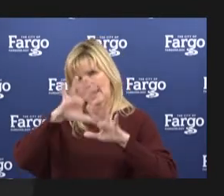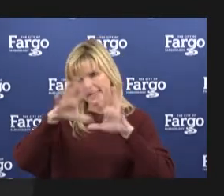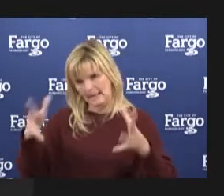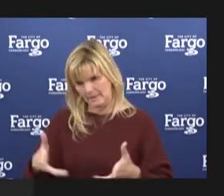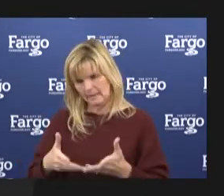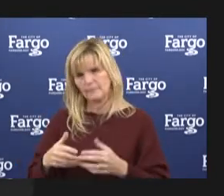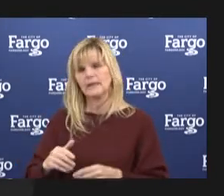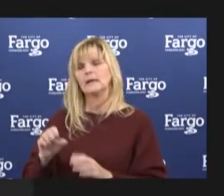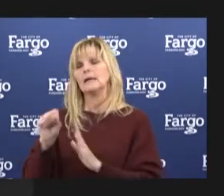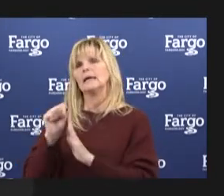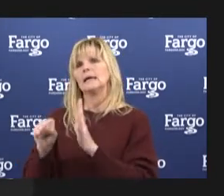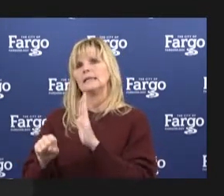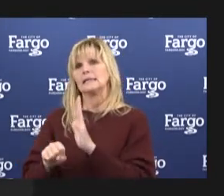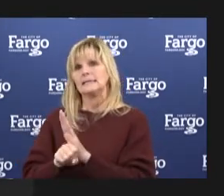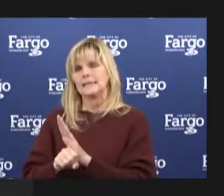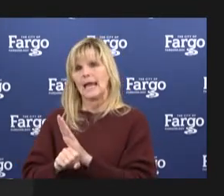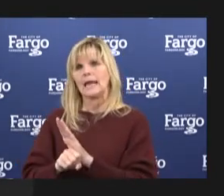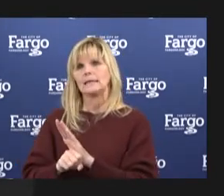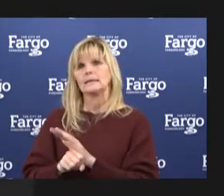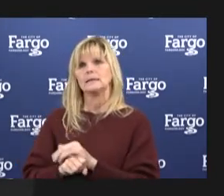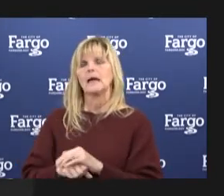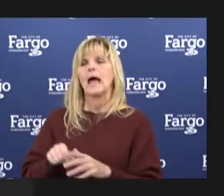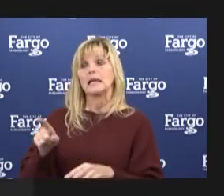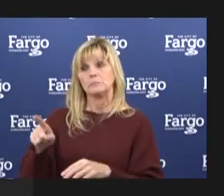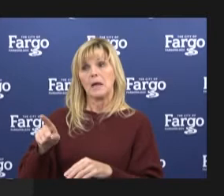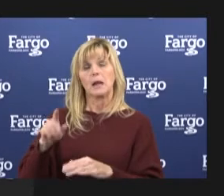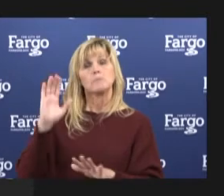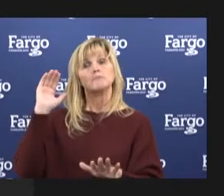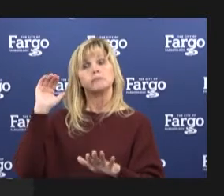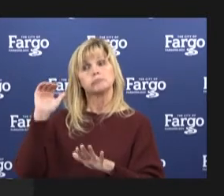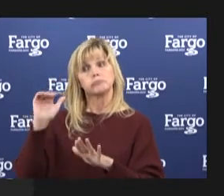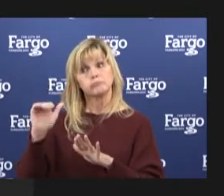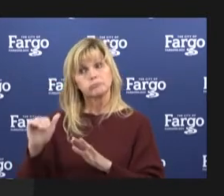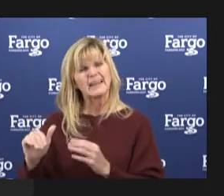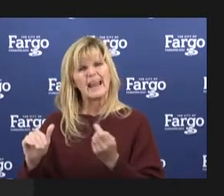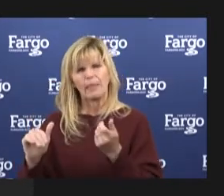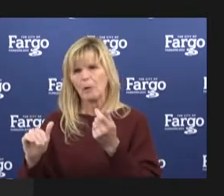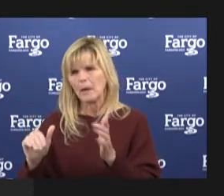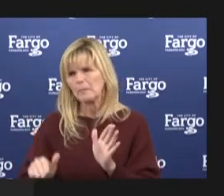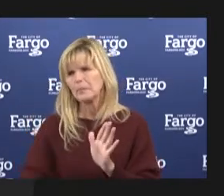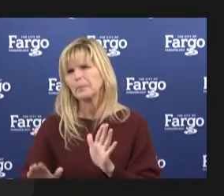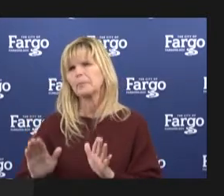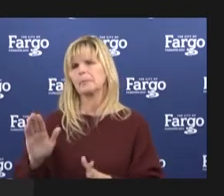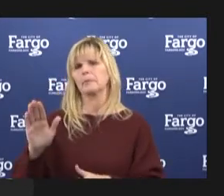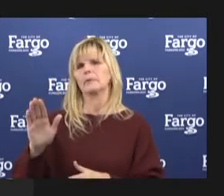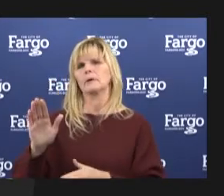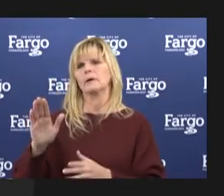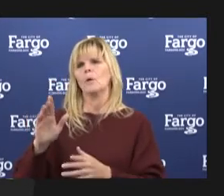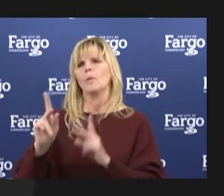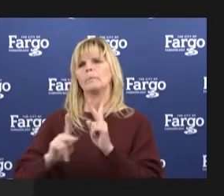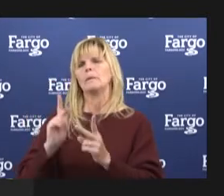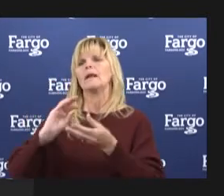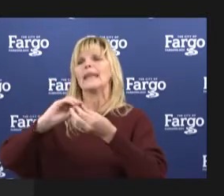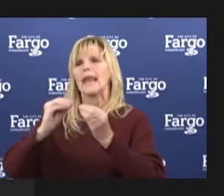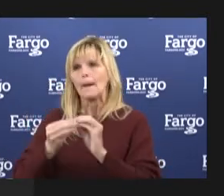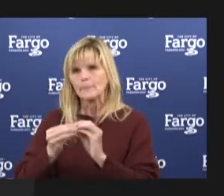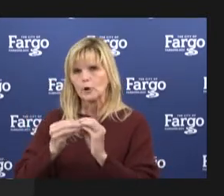state has been trending favorably, but has now seen an increase of COVID hospital